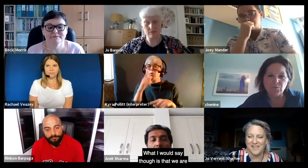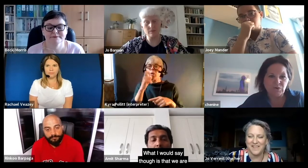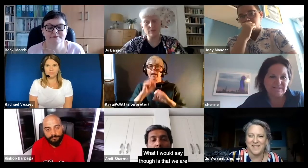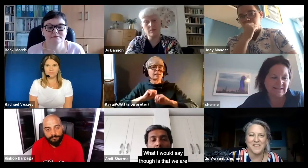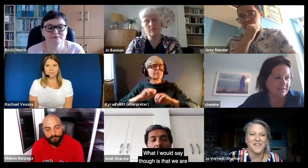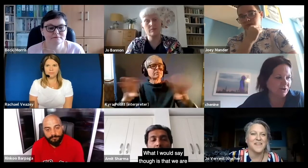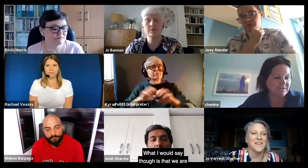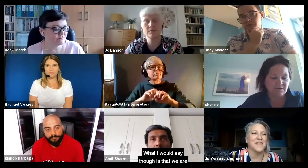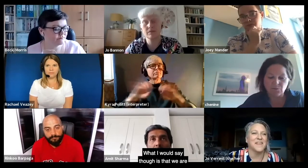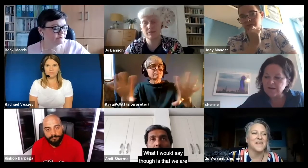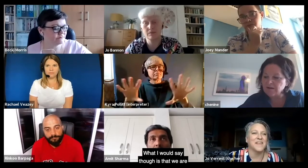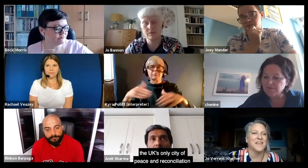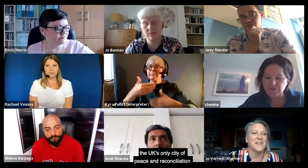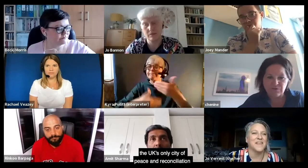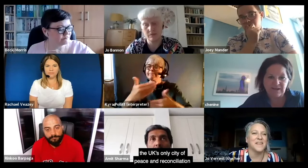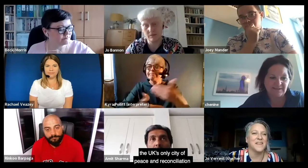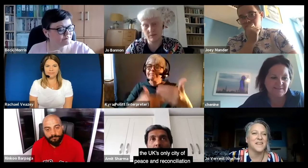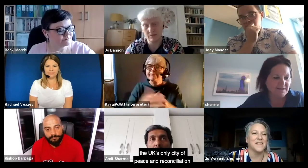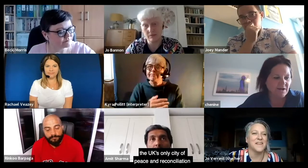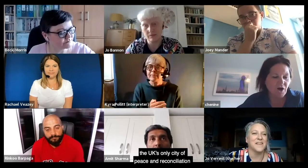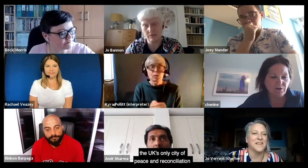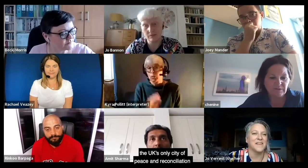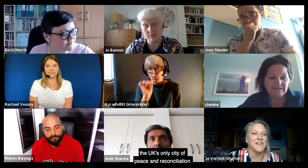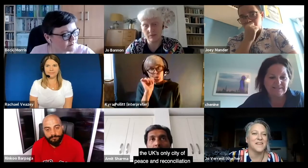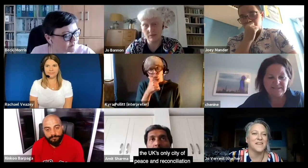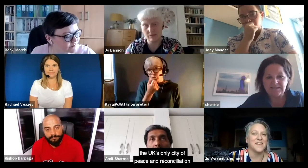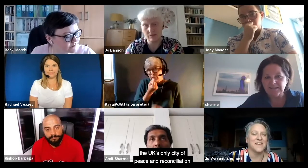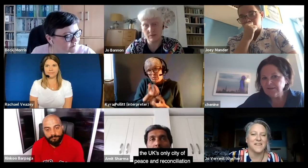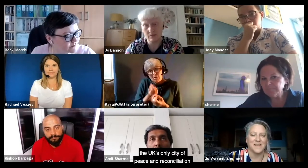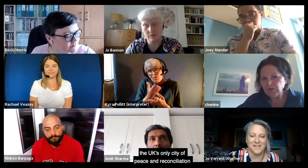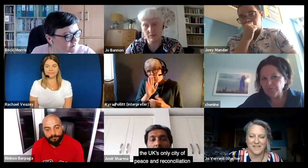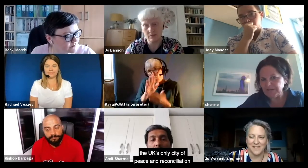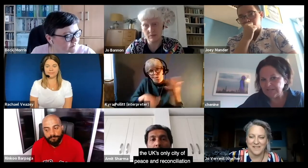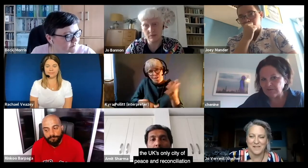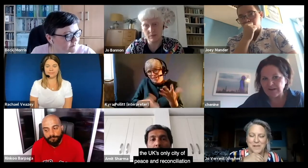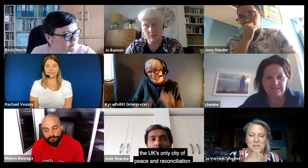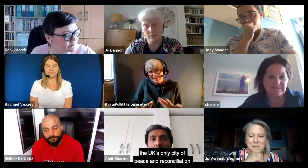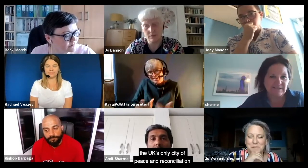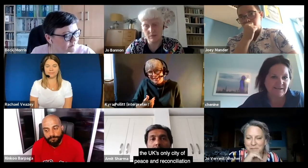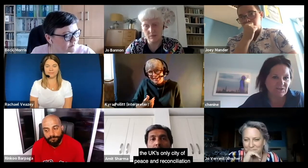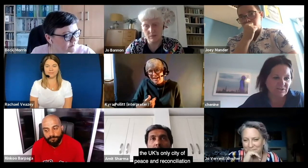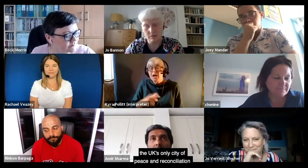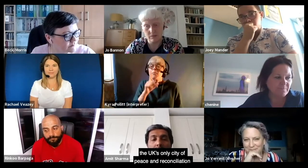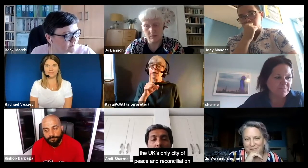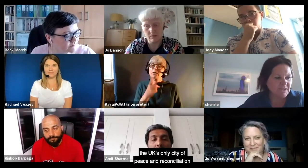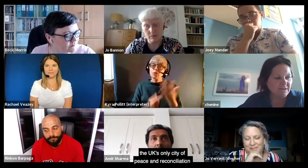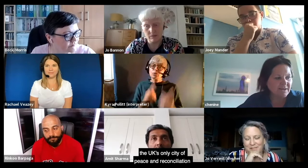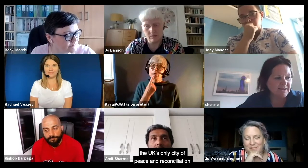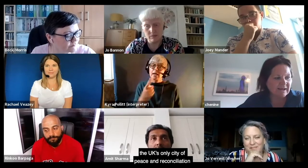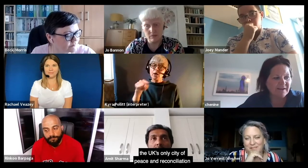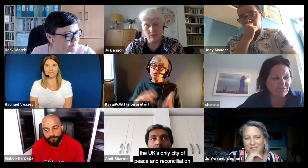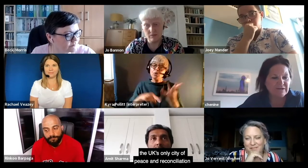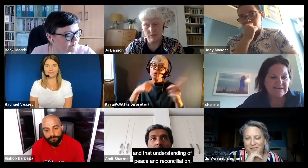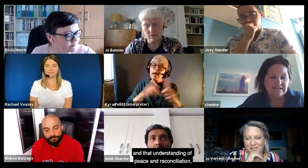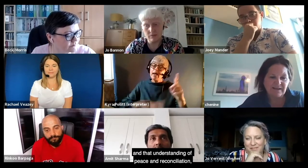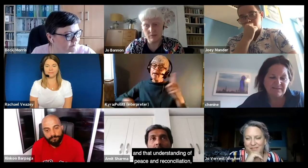What I would say though is that we are the UK's only city of peace and reconciliation,